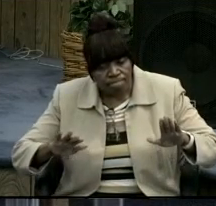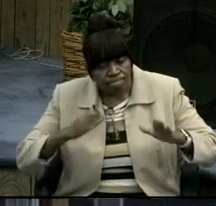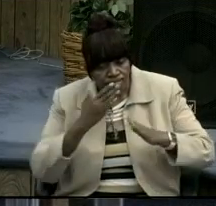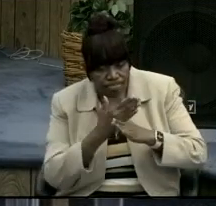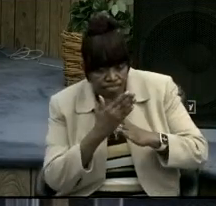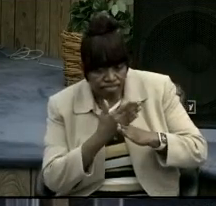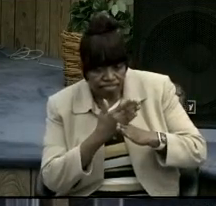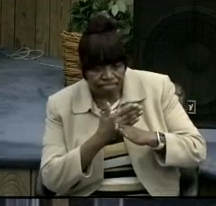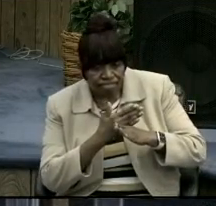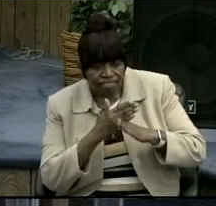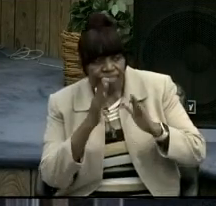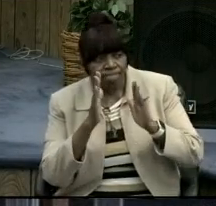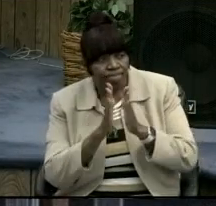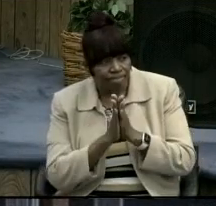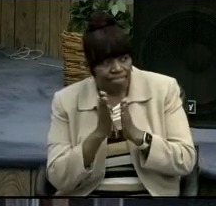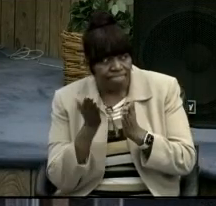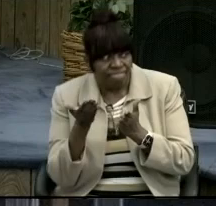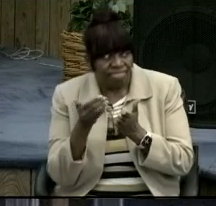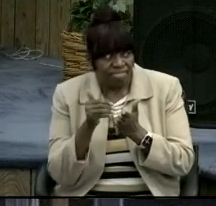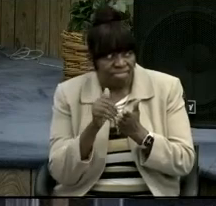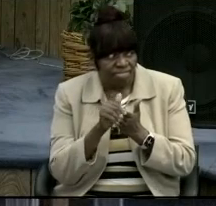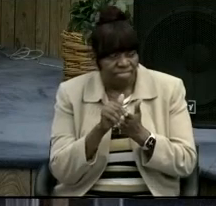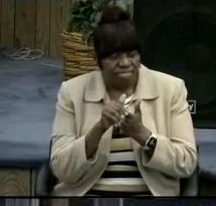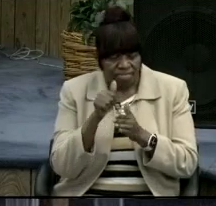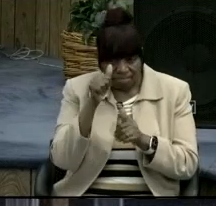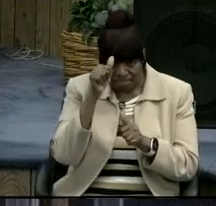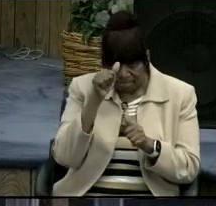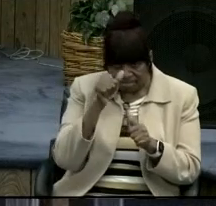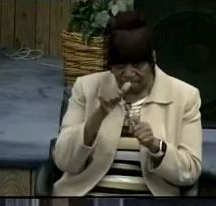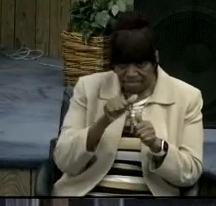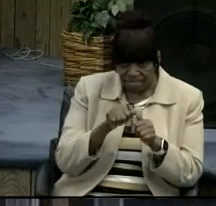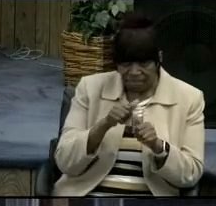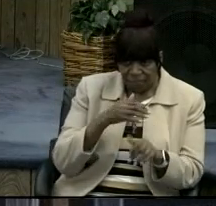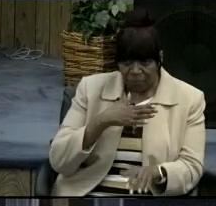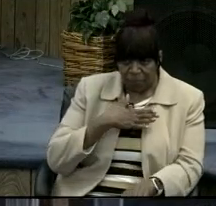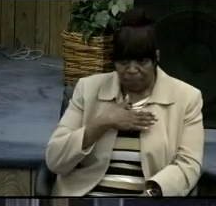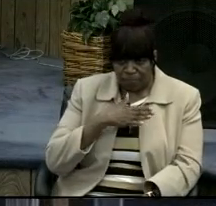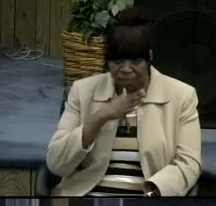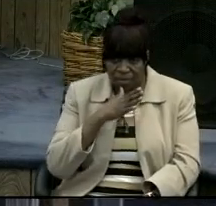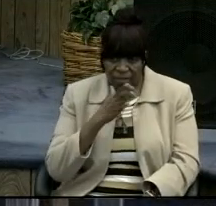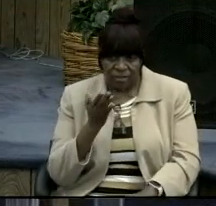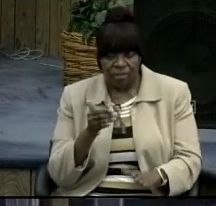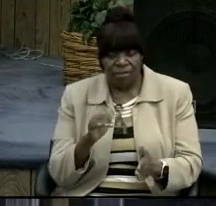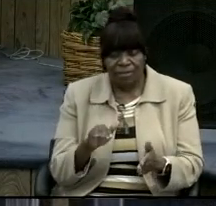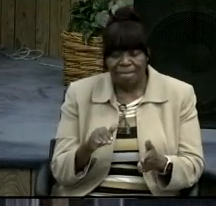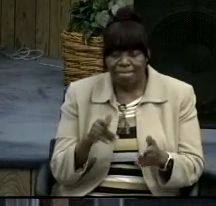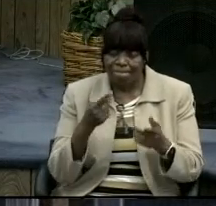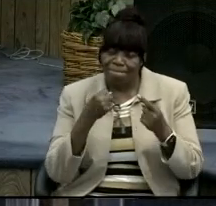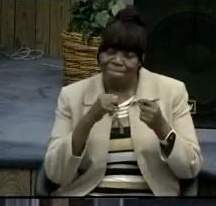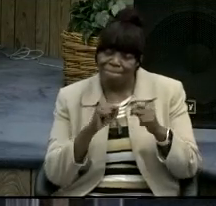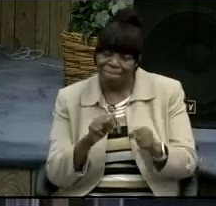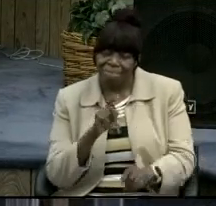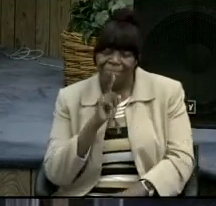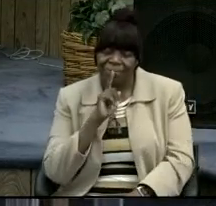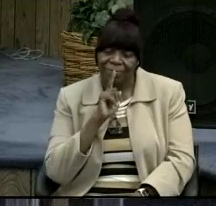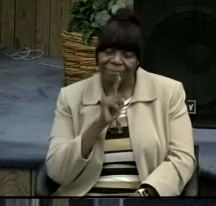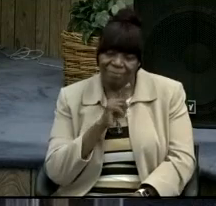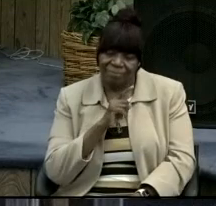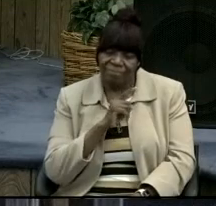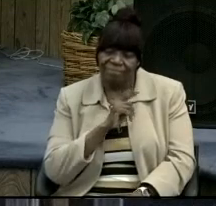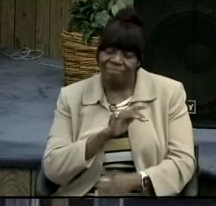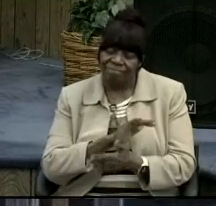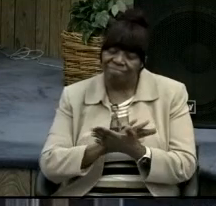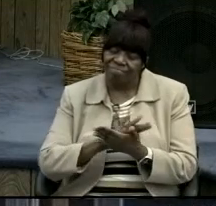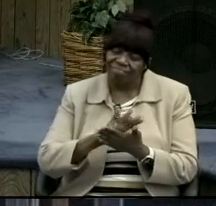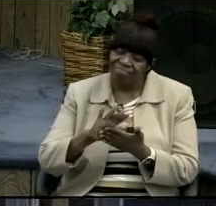again today. I remember when my mother passed, people were just trying to be nice. But sometimes you take